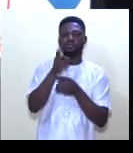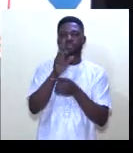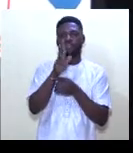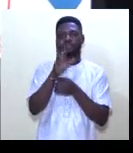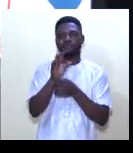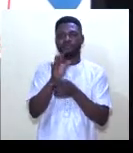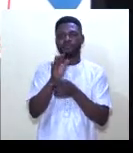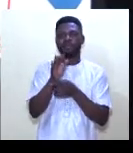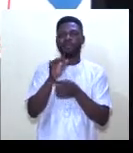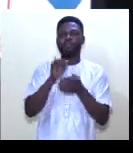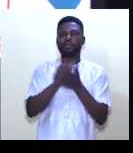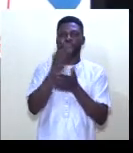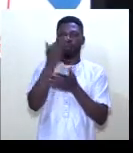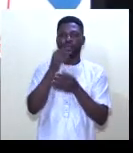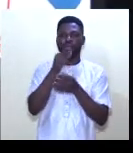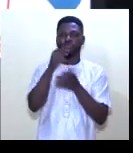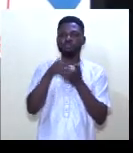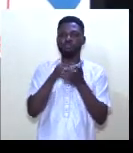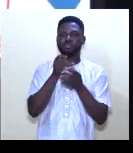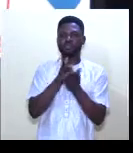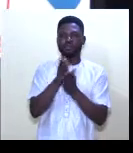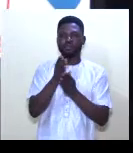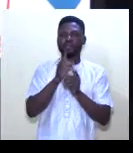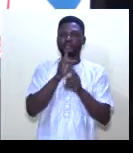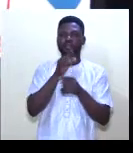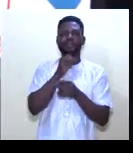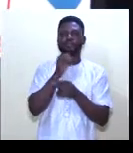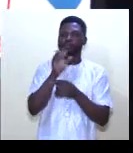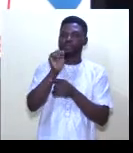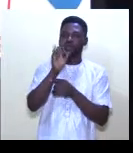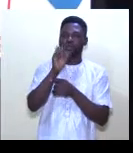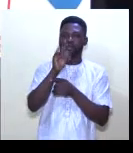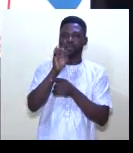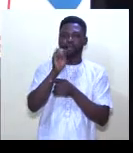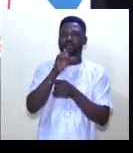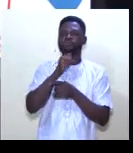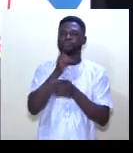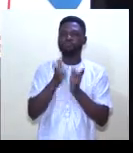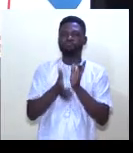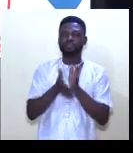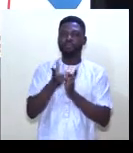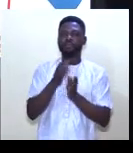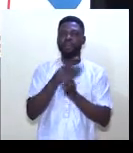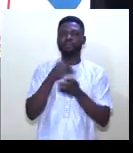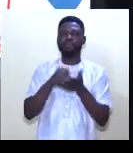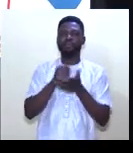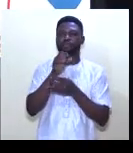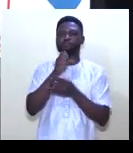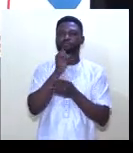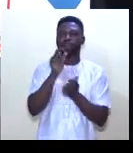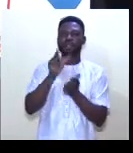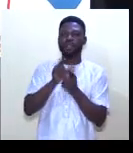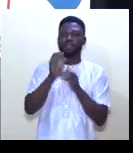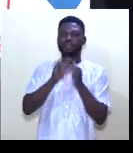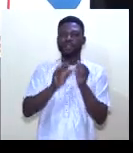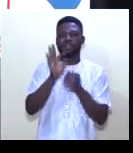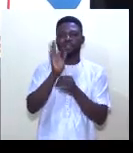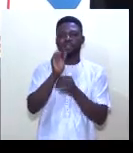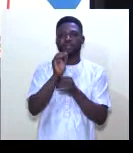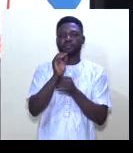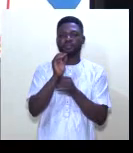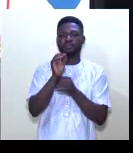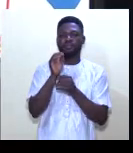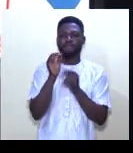around 135. And that is why this is the correct answer, my friend. It is not acute angle because it's not sharp. And it is not less